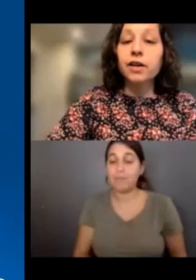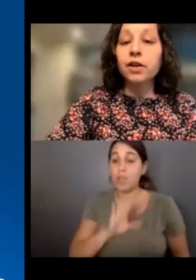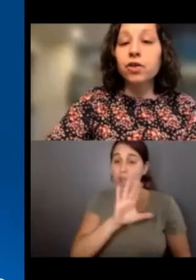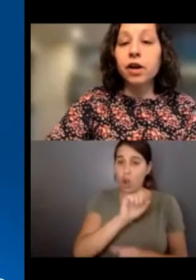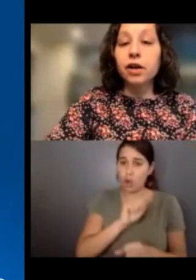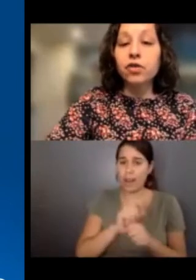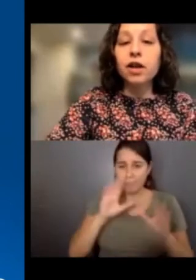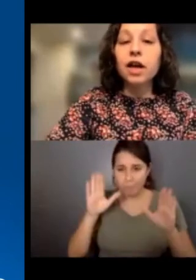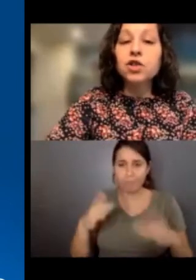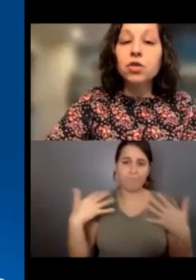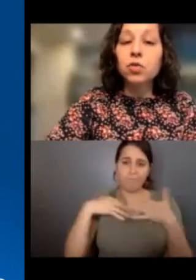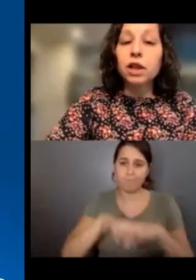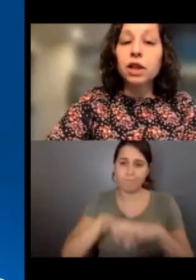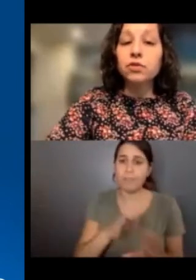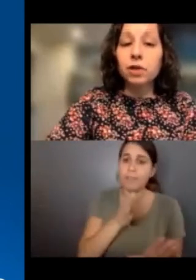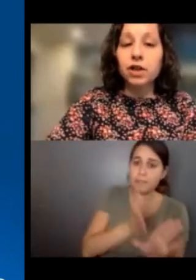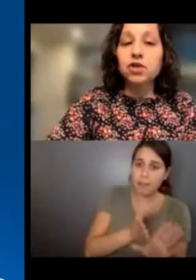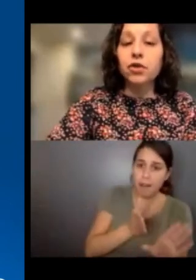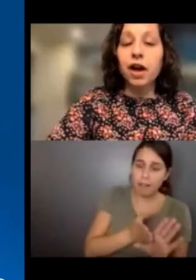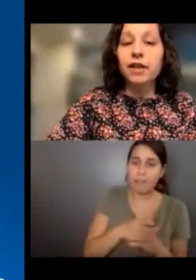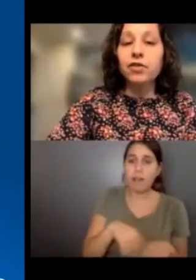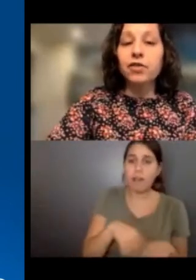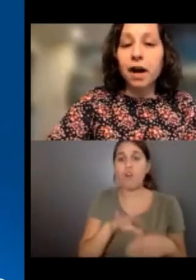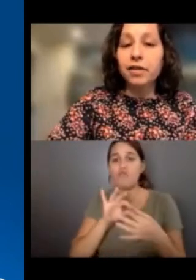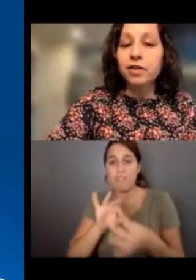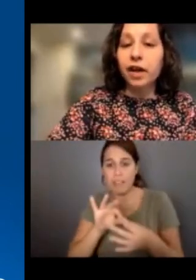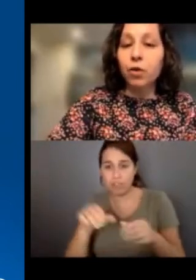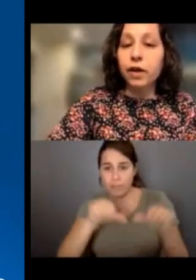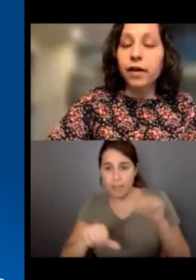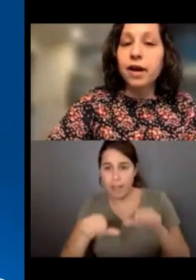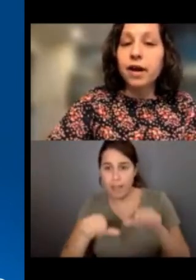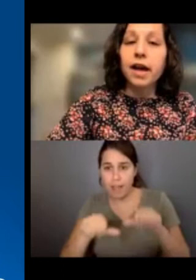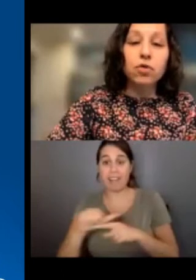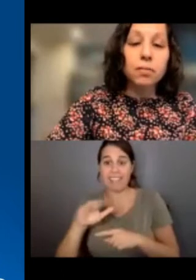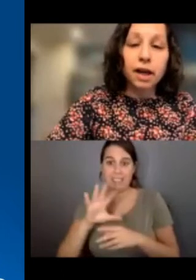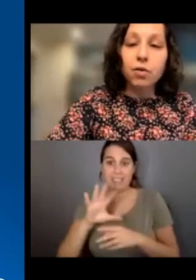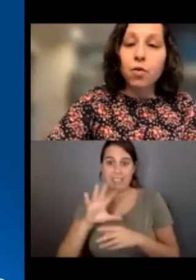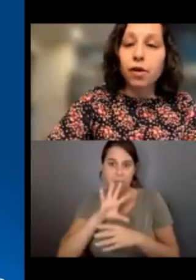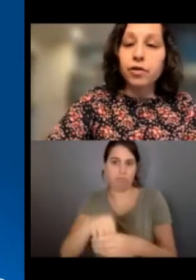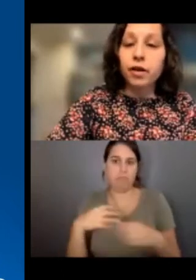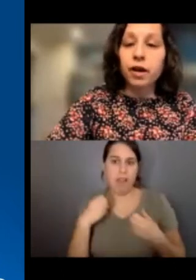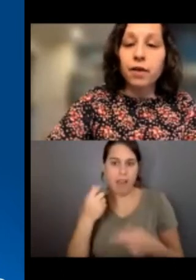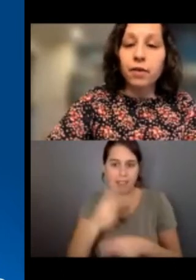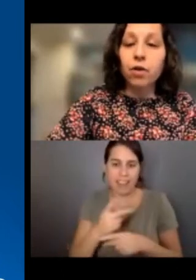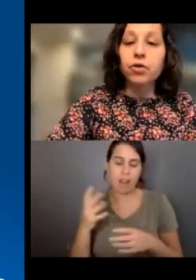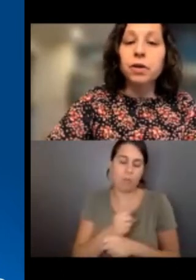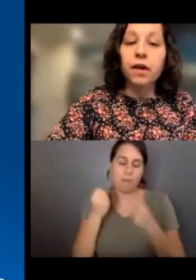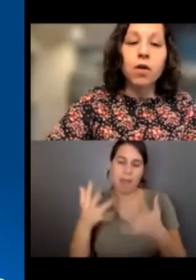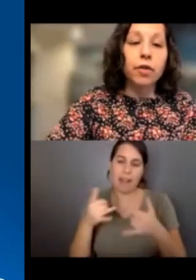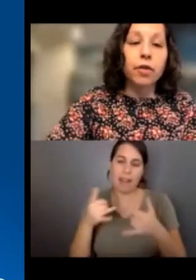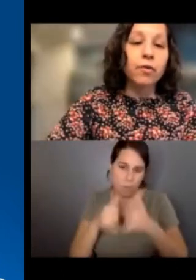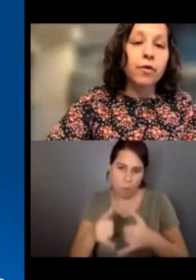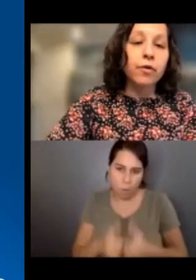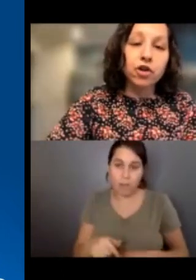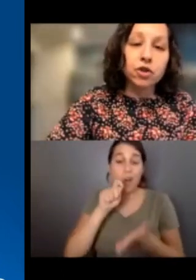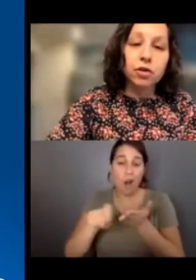to integrating psychological and relational science and practice into healthcare and has won many awards, having also been the author of